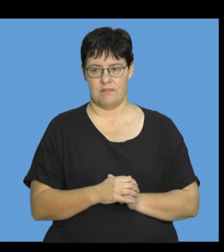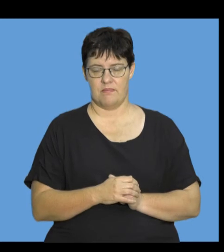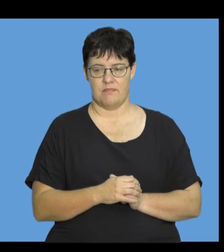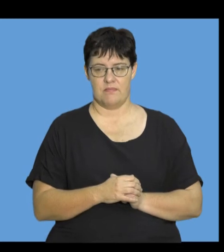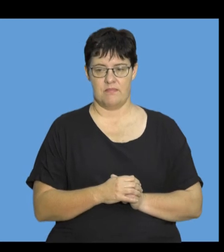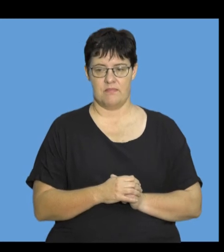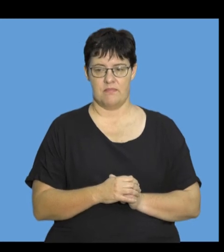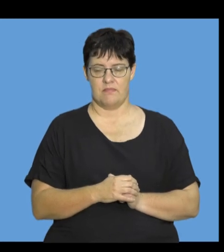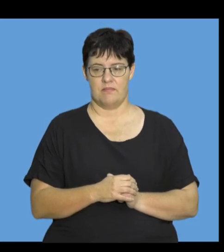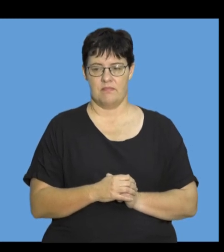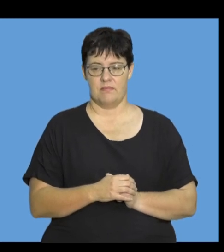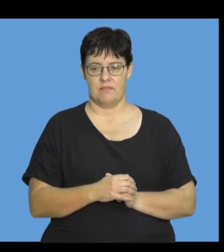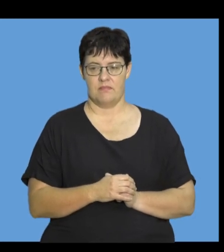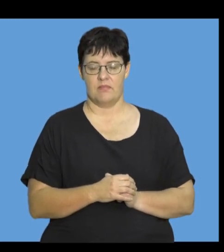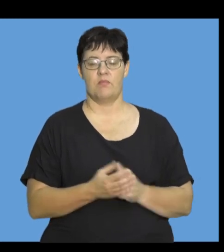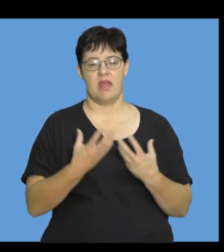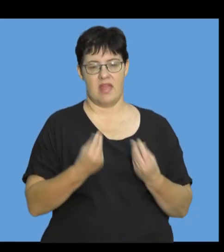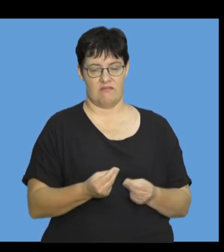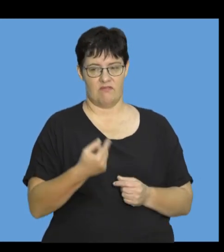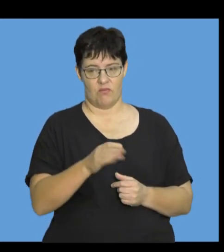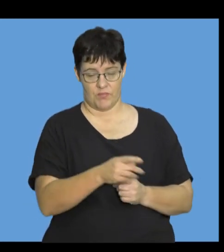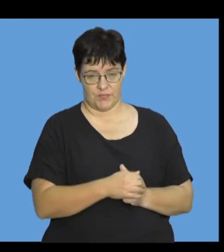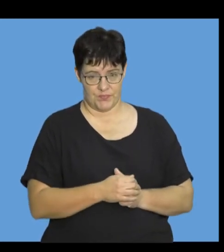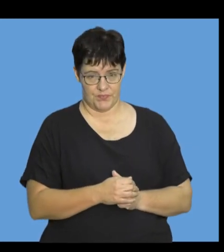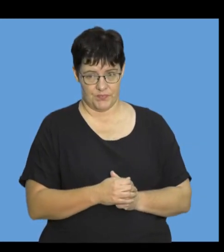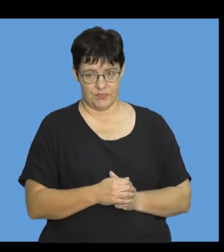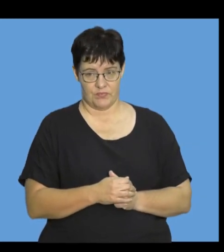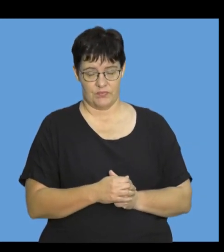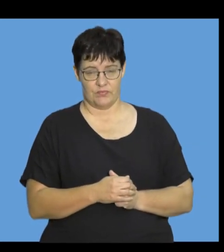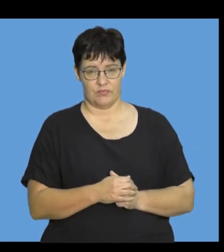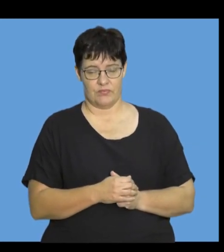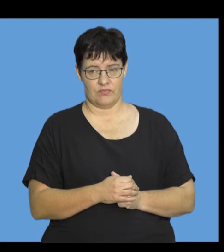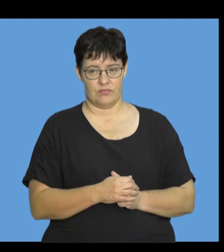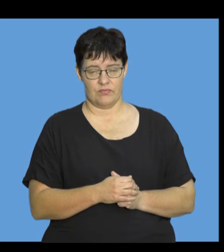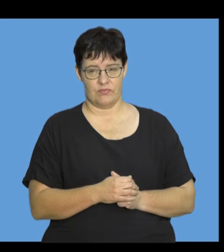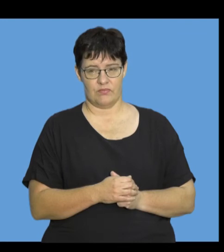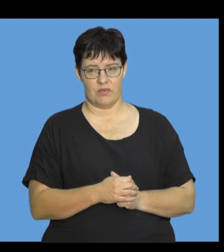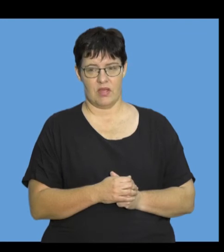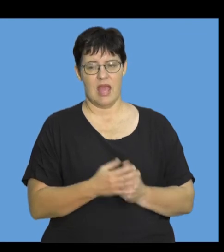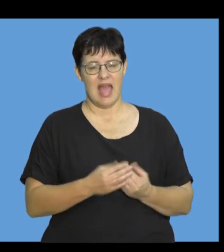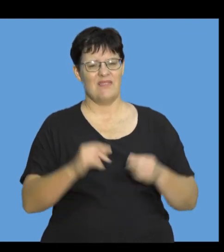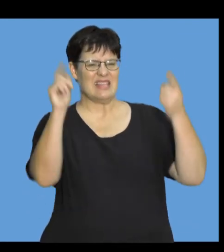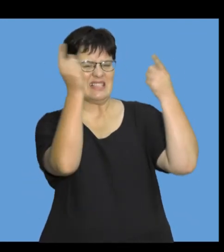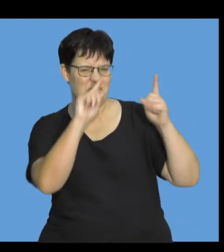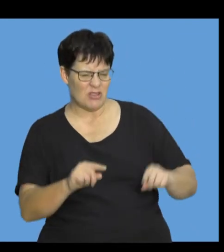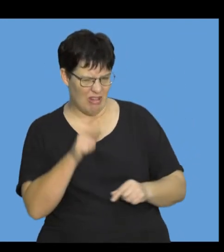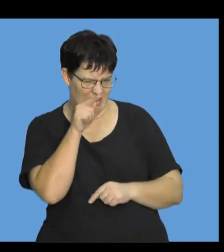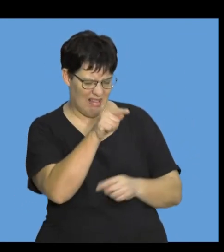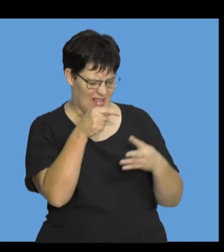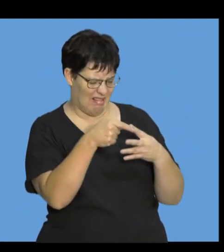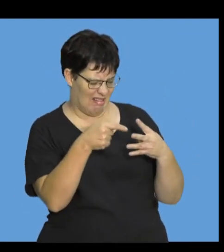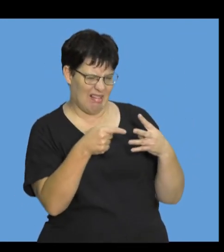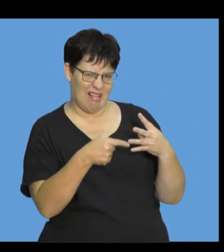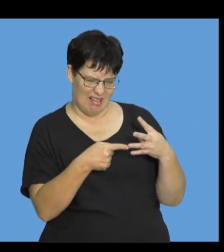So that's what I will then have there for you. Now, we have some special cases that have to do